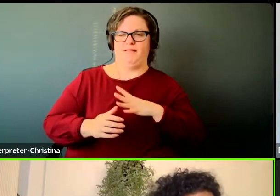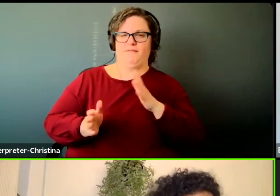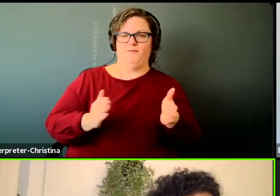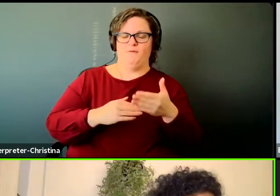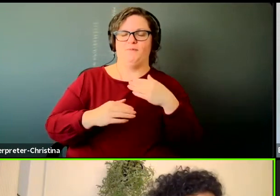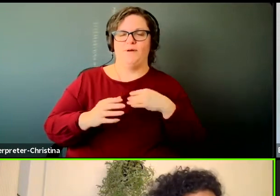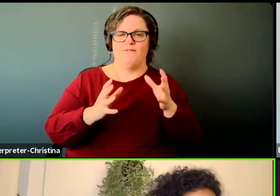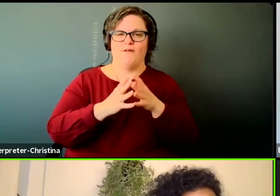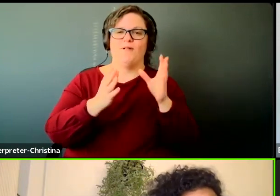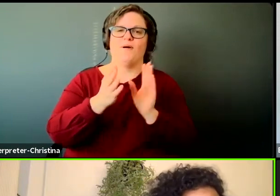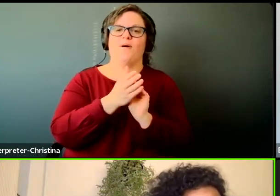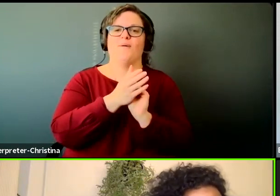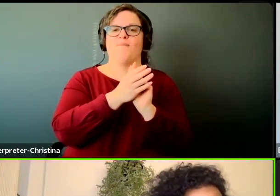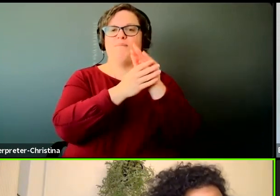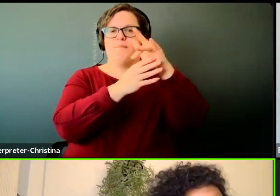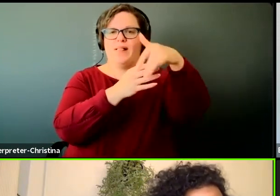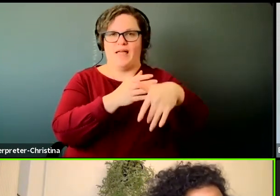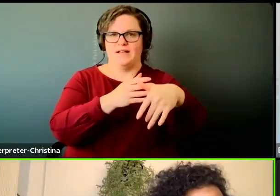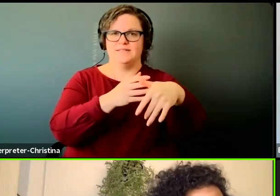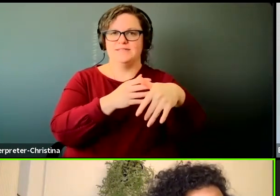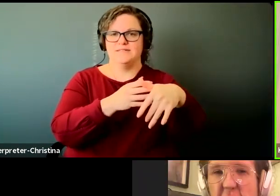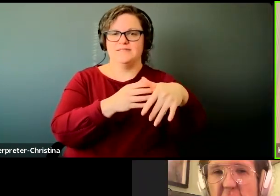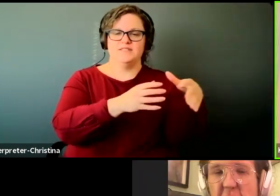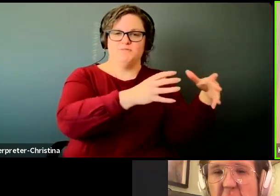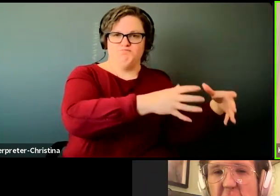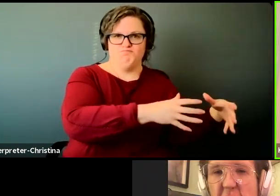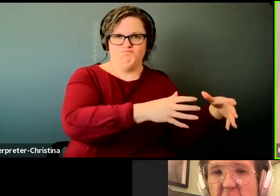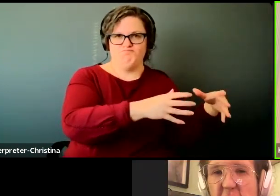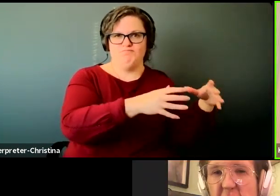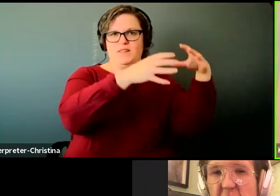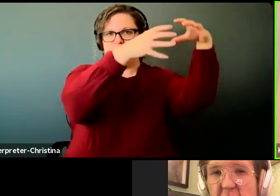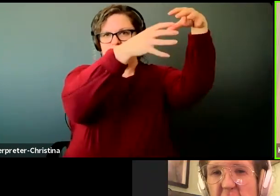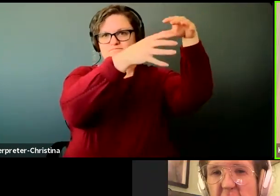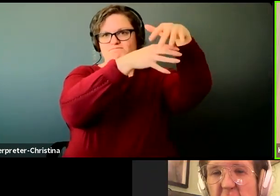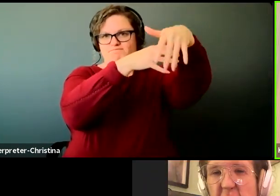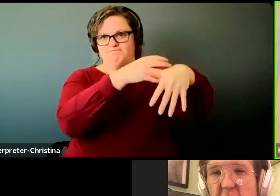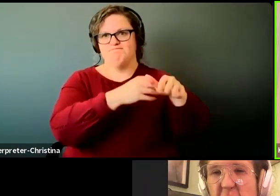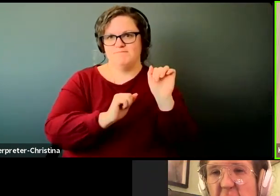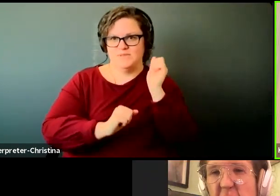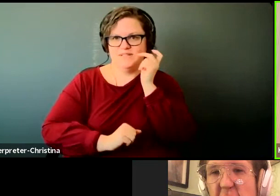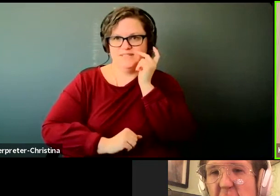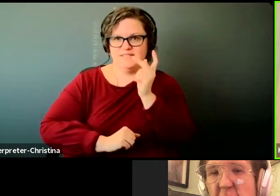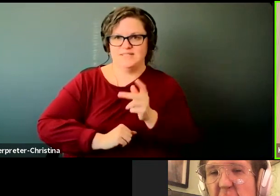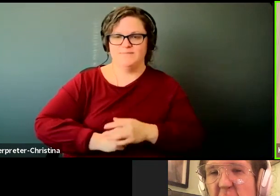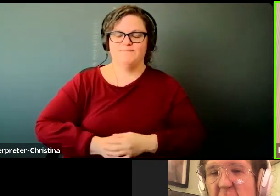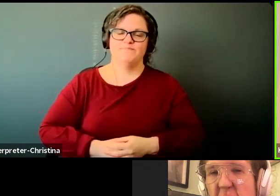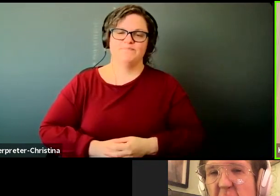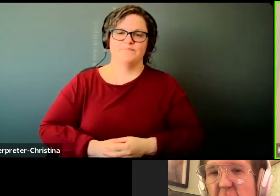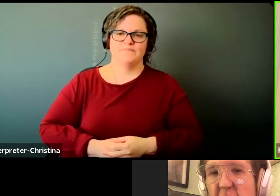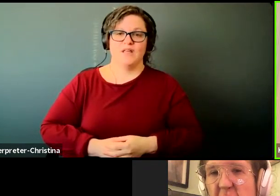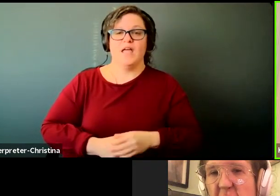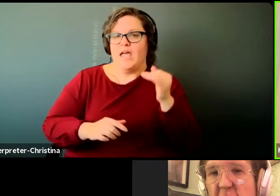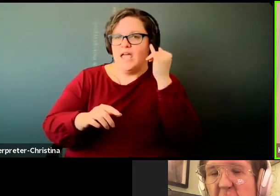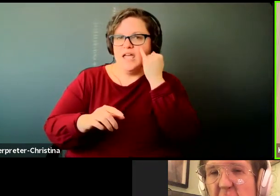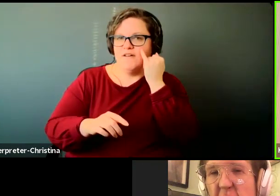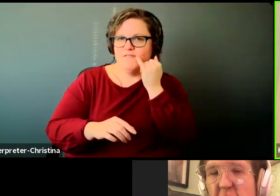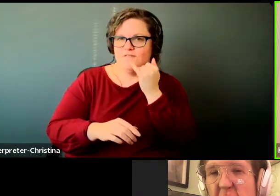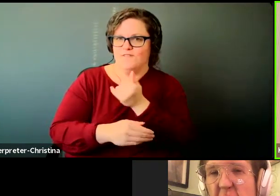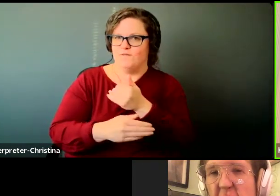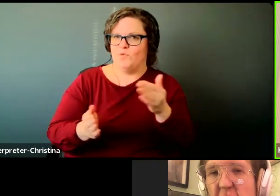company. And in the background, there are some plants that you can see through the screen. I mean, for those of you